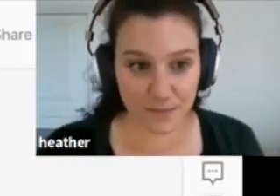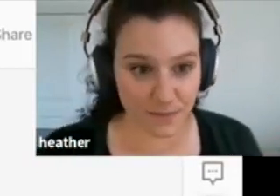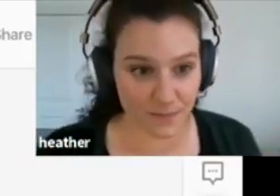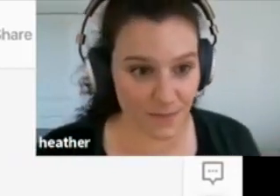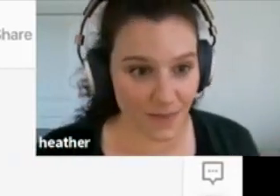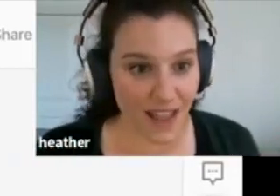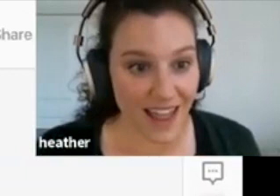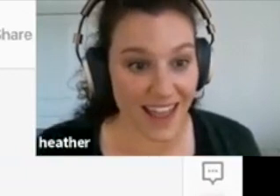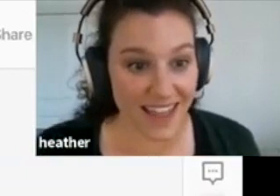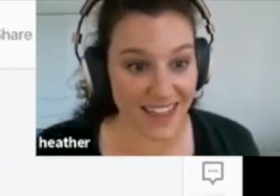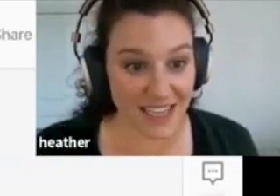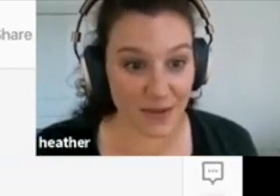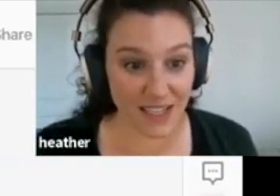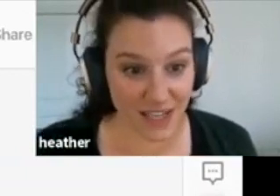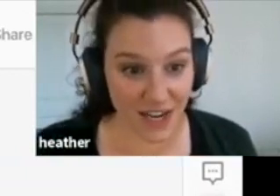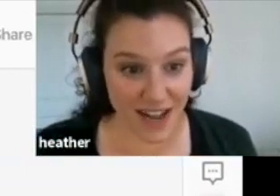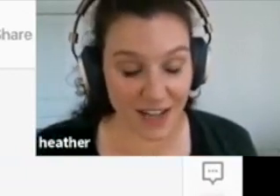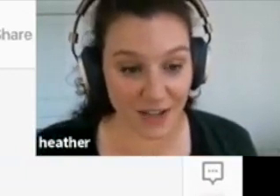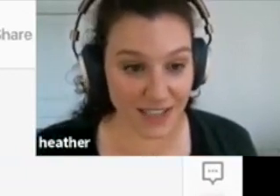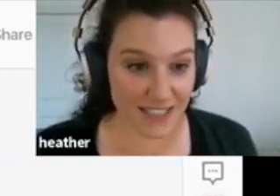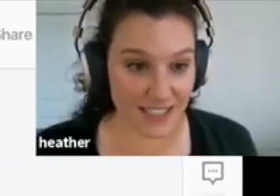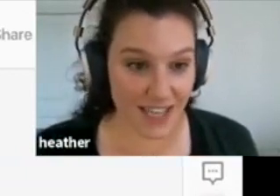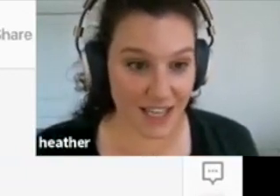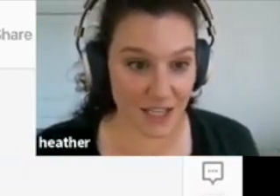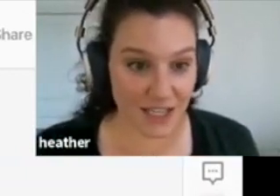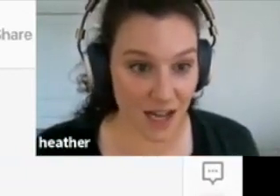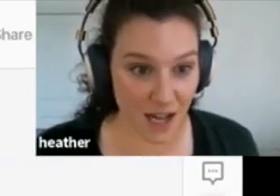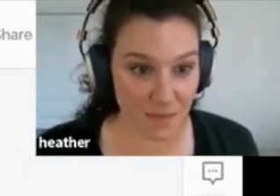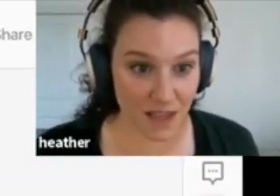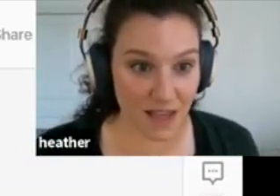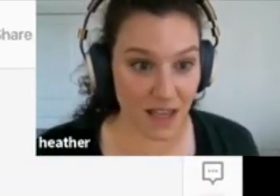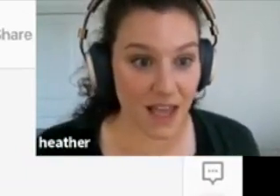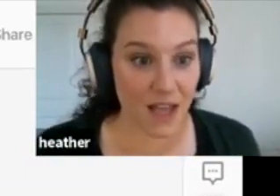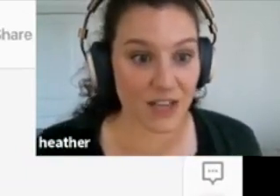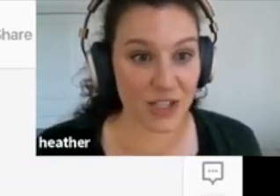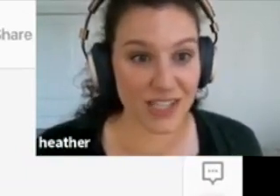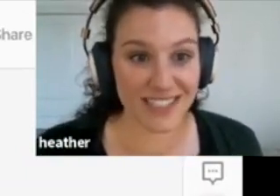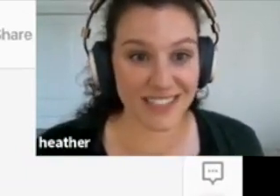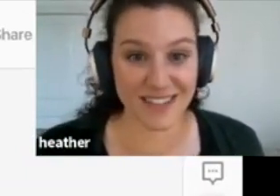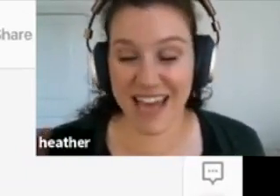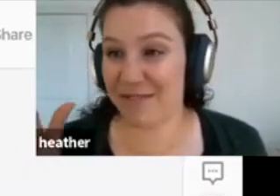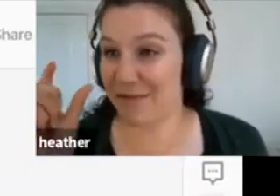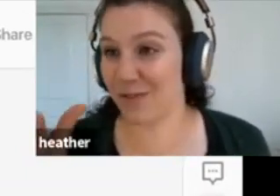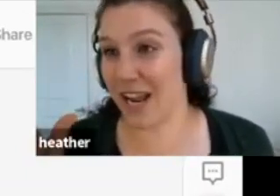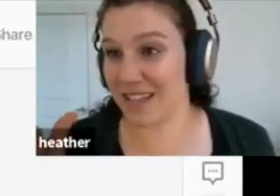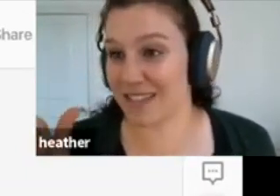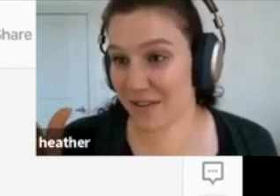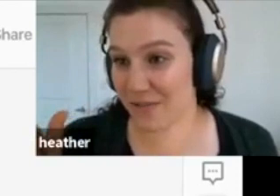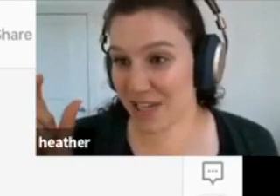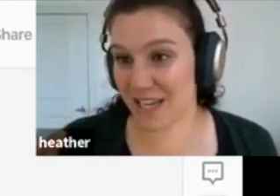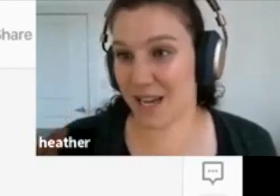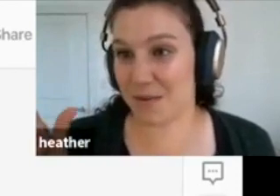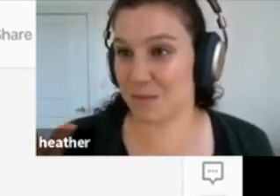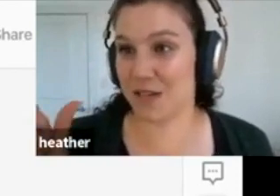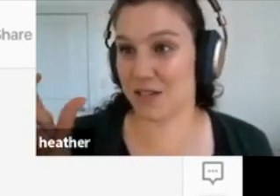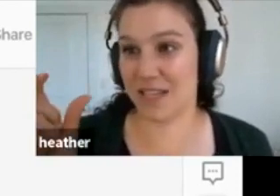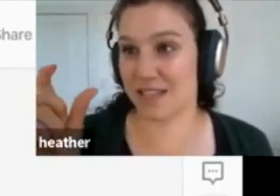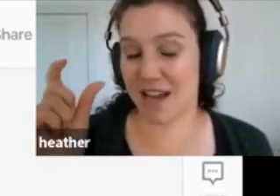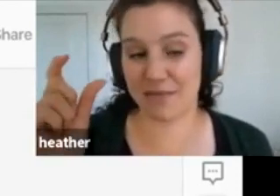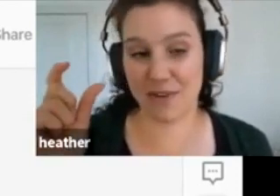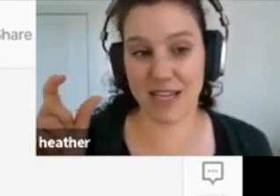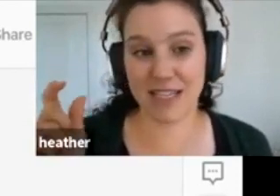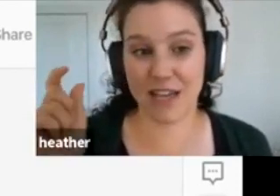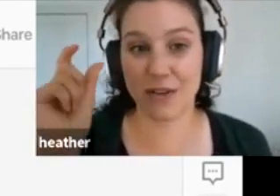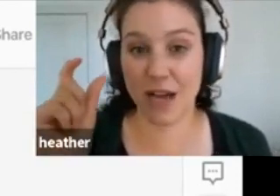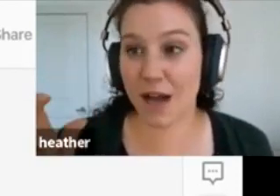phrase. And then down here, I could, let's say, copy just that phrase. Every time the speaker says